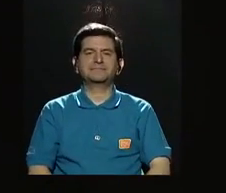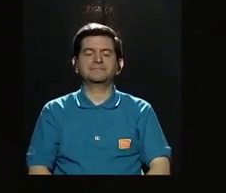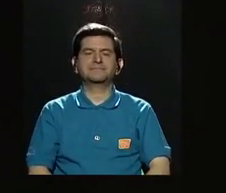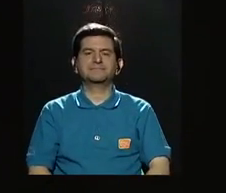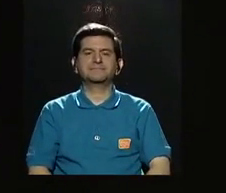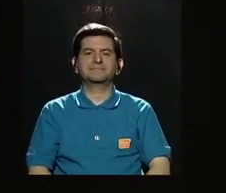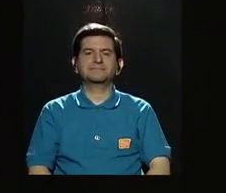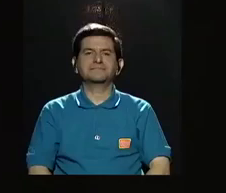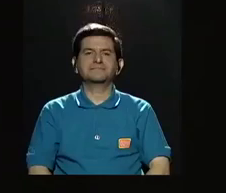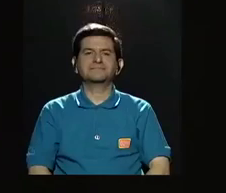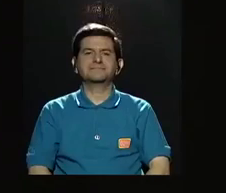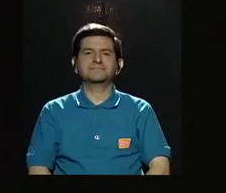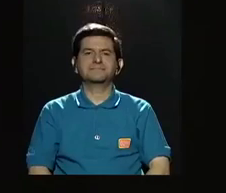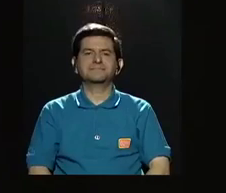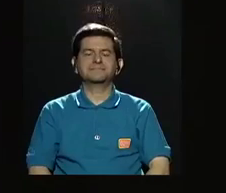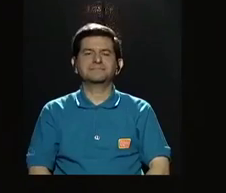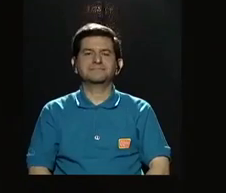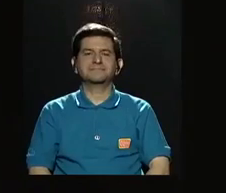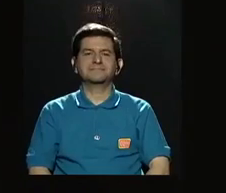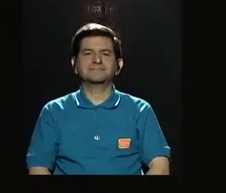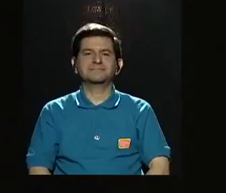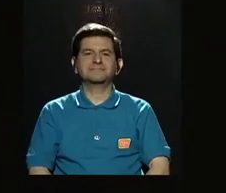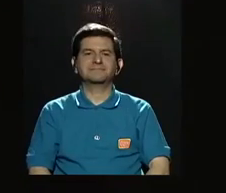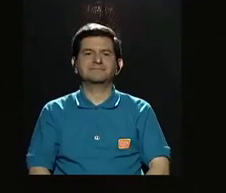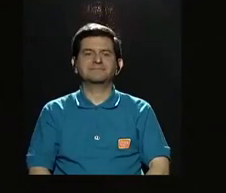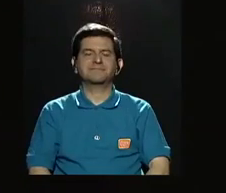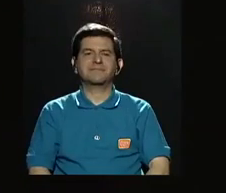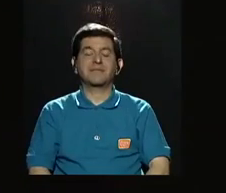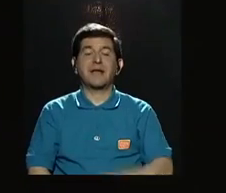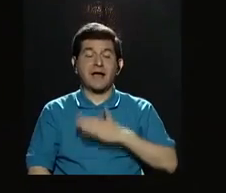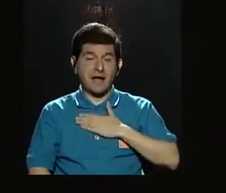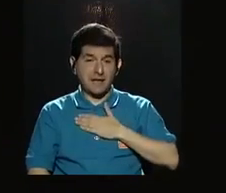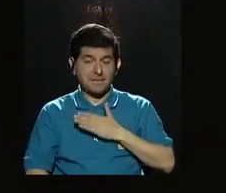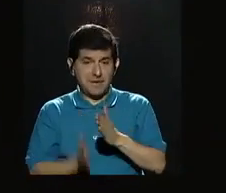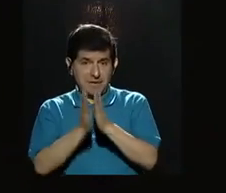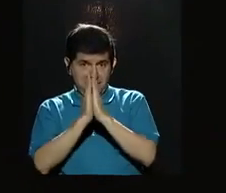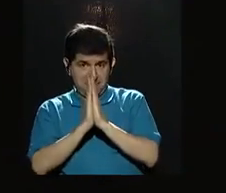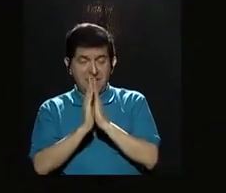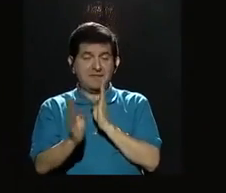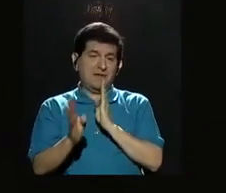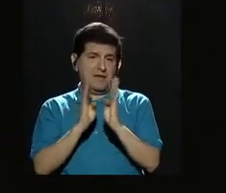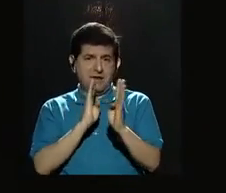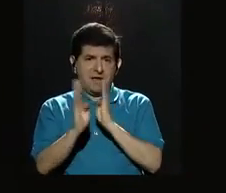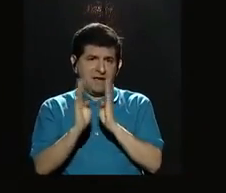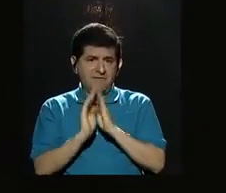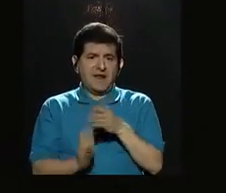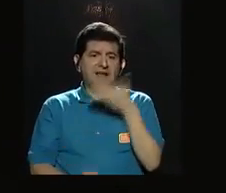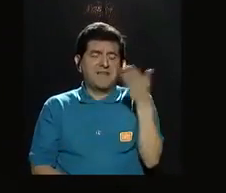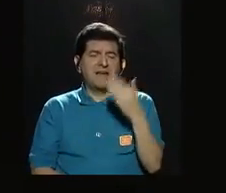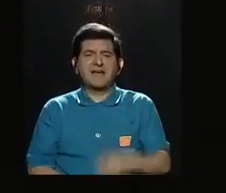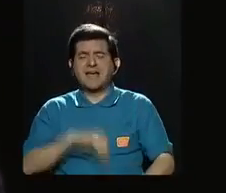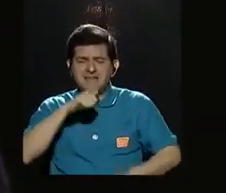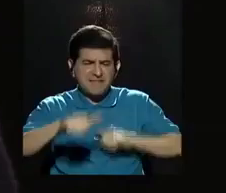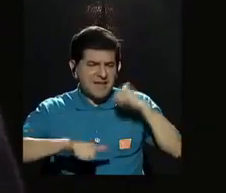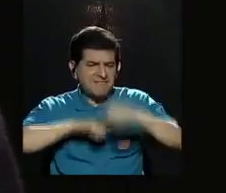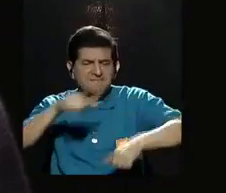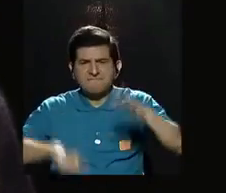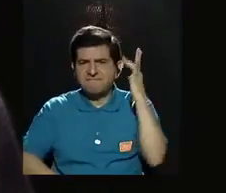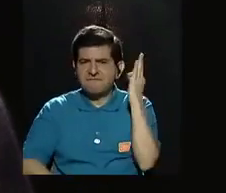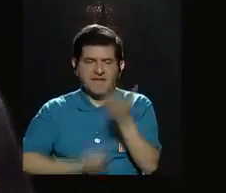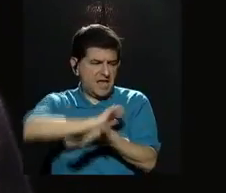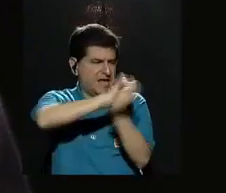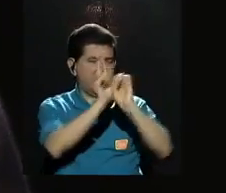I have been asked to speak this evening on the topic of feminism and social